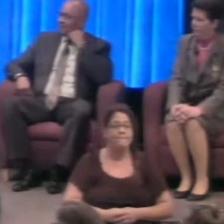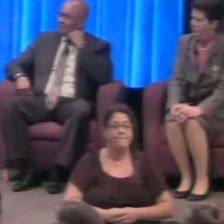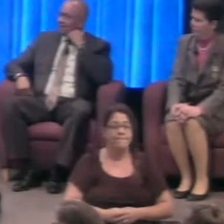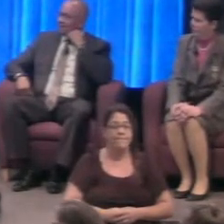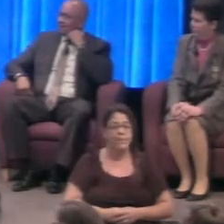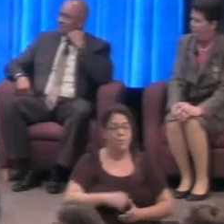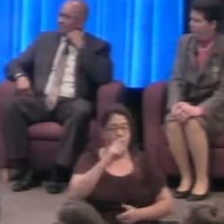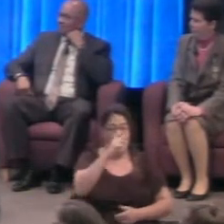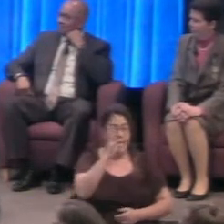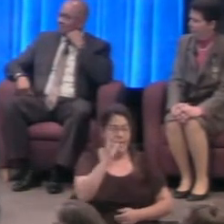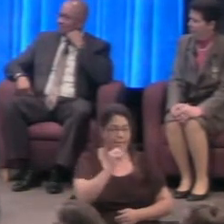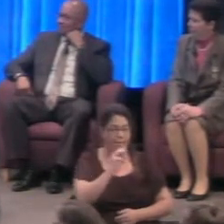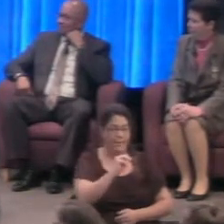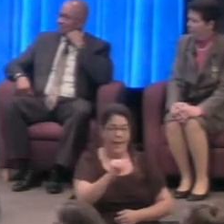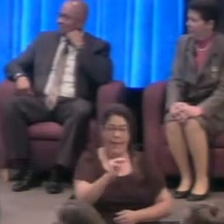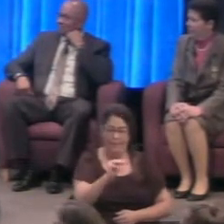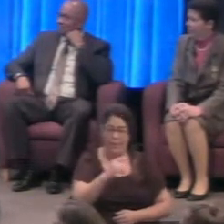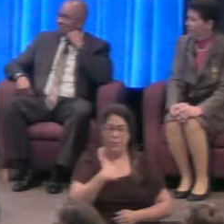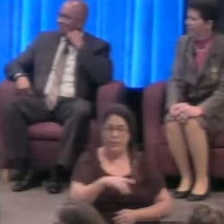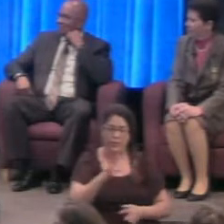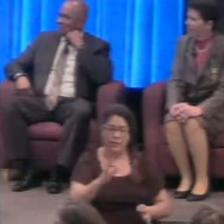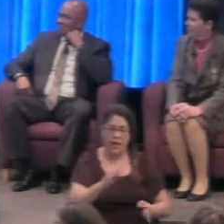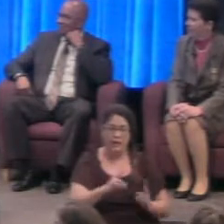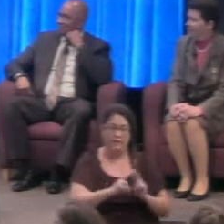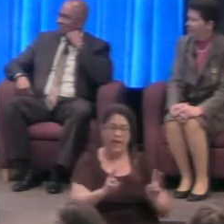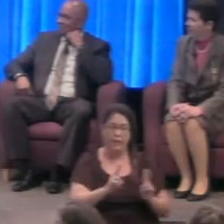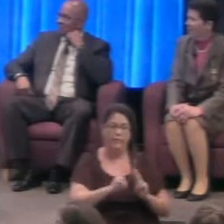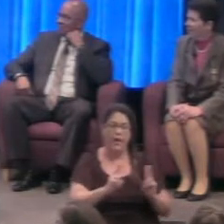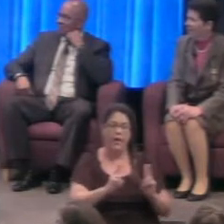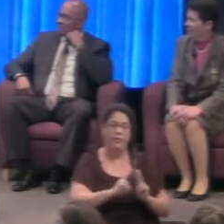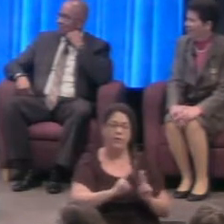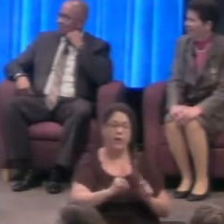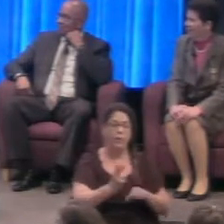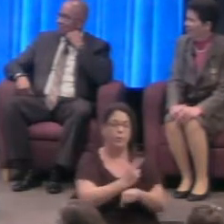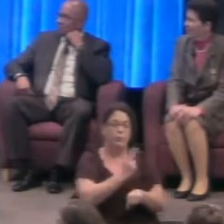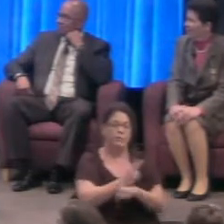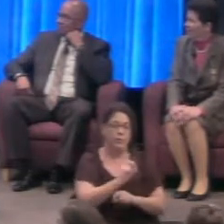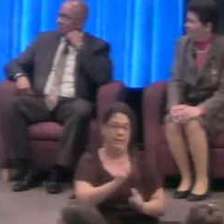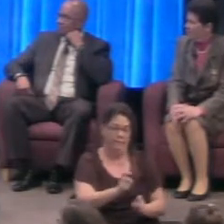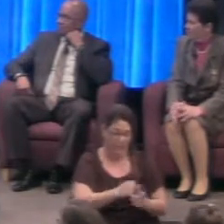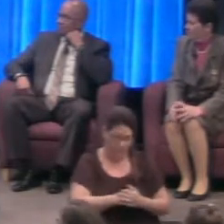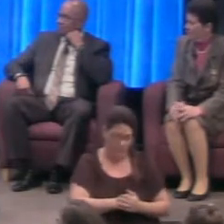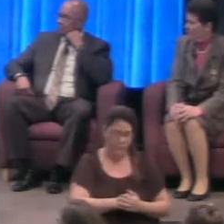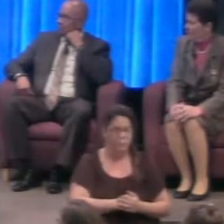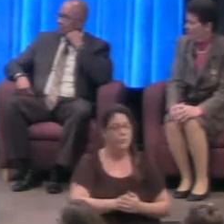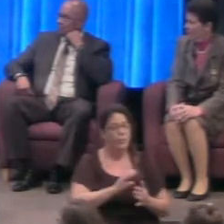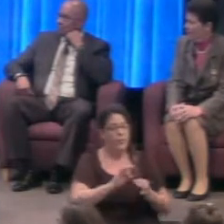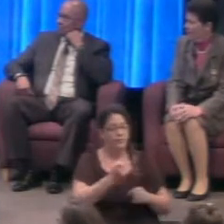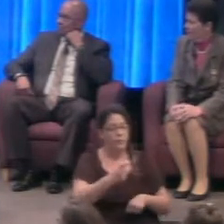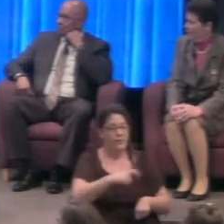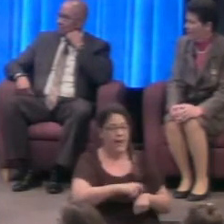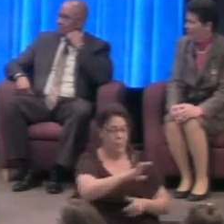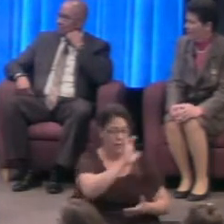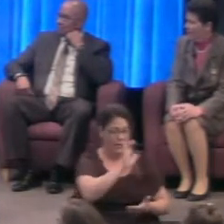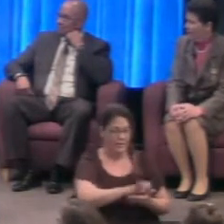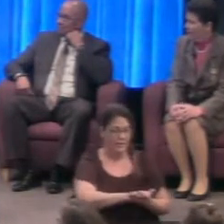We decided to go really practical with your gift. So I know you mentioned a few times your husband